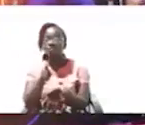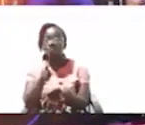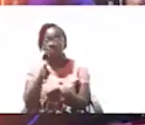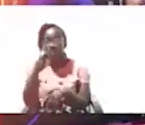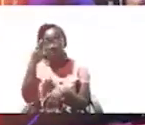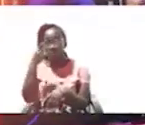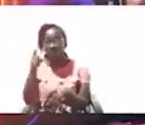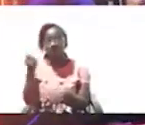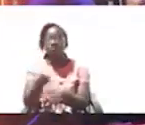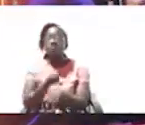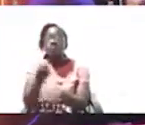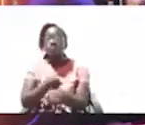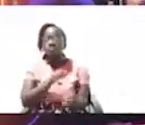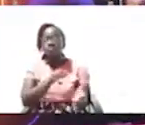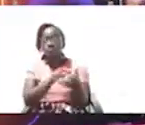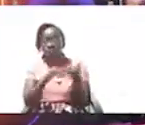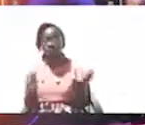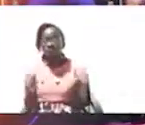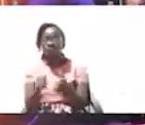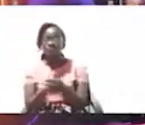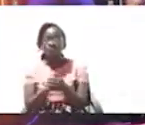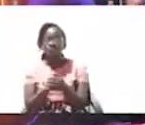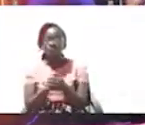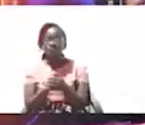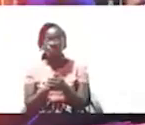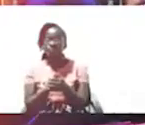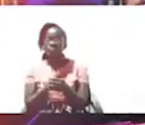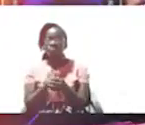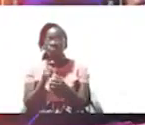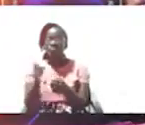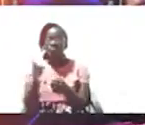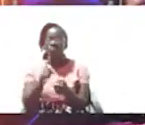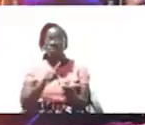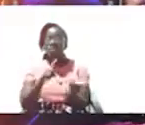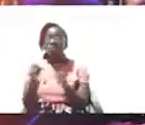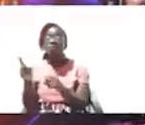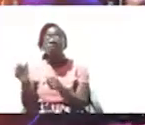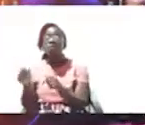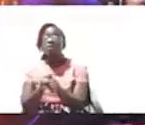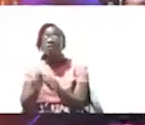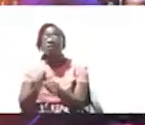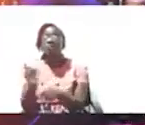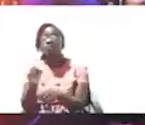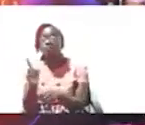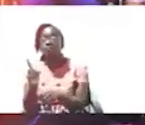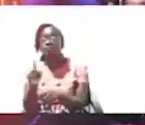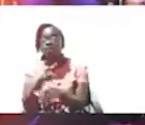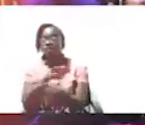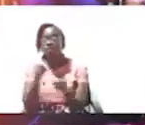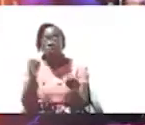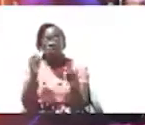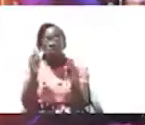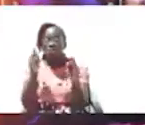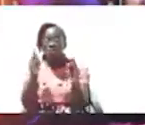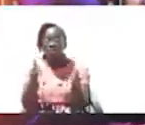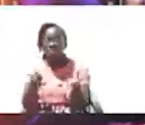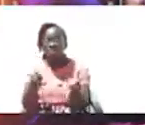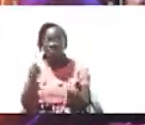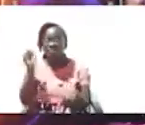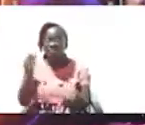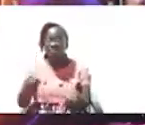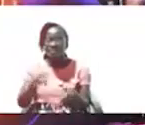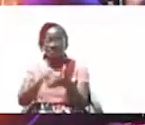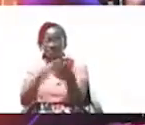away the stone. Uko bebiya obiye ni wabetu biyi humu boba enfriho soda. No matter where you go, there